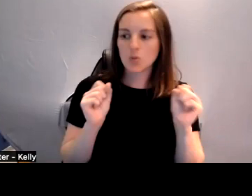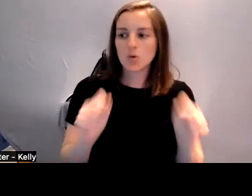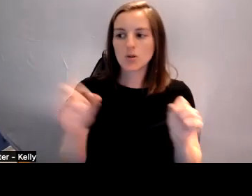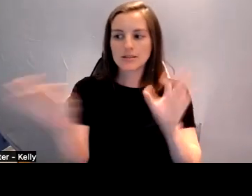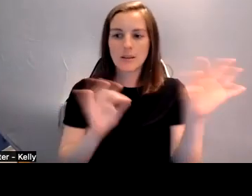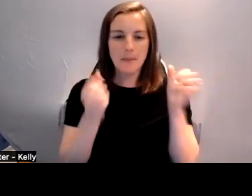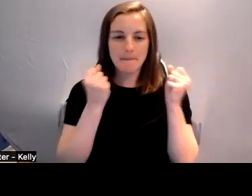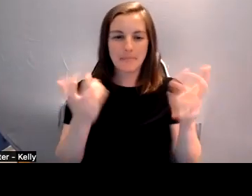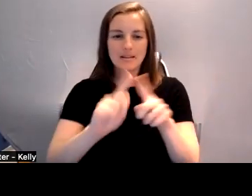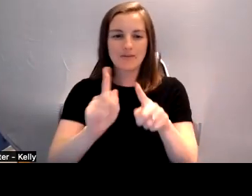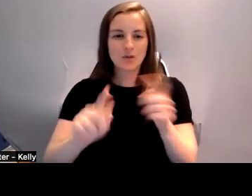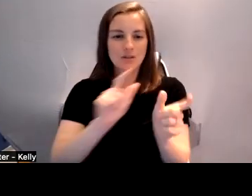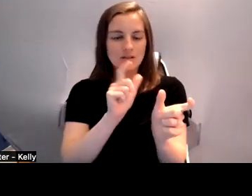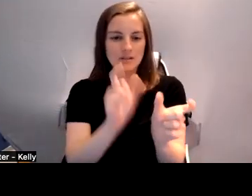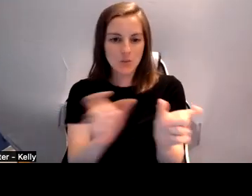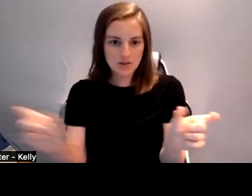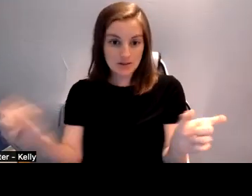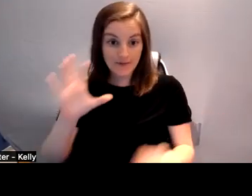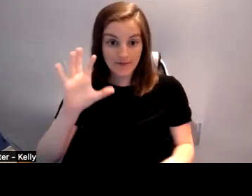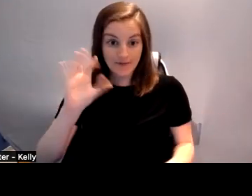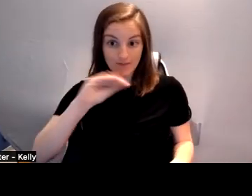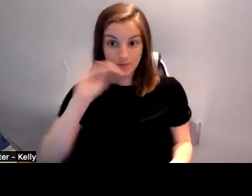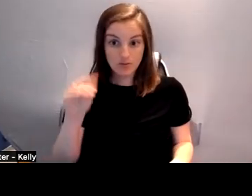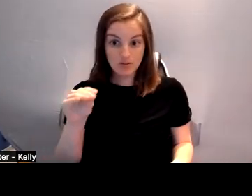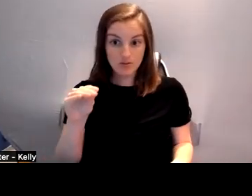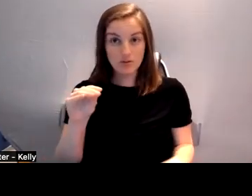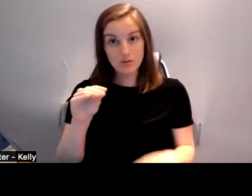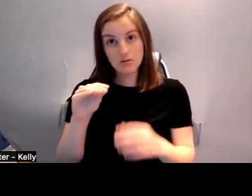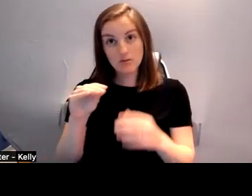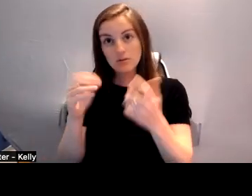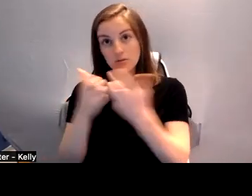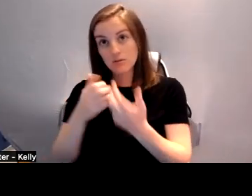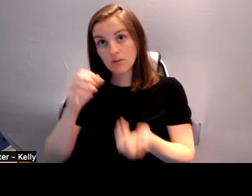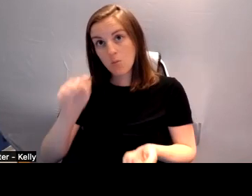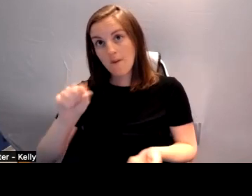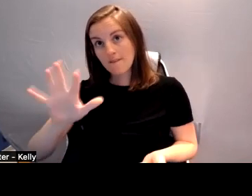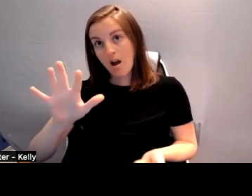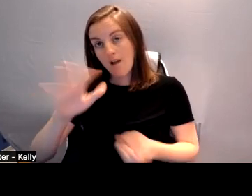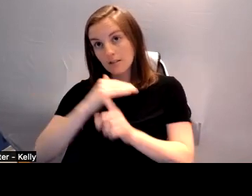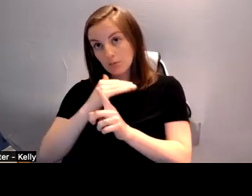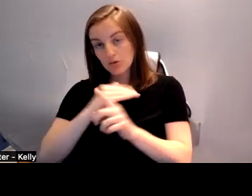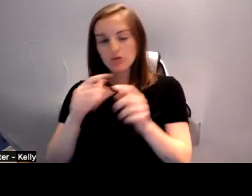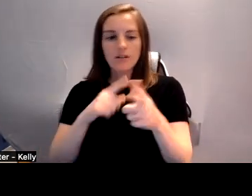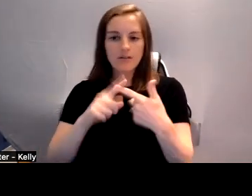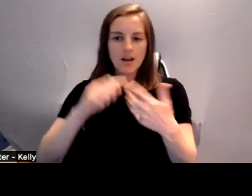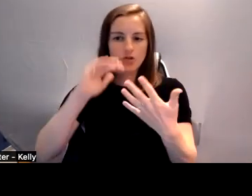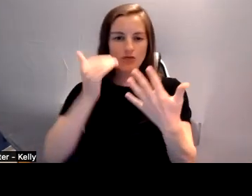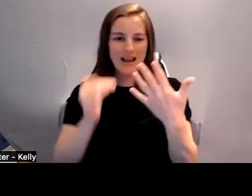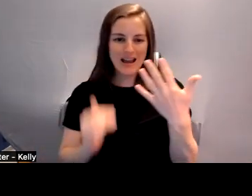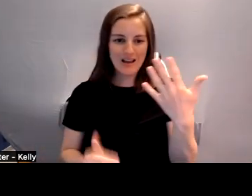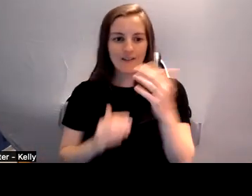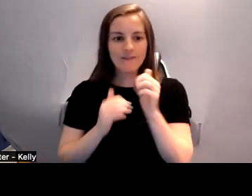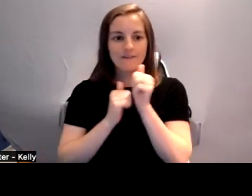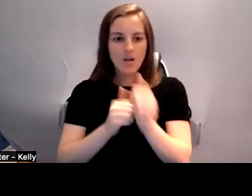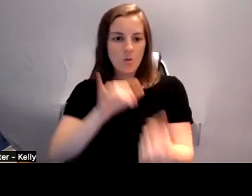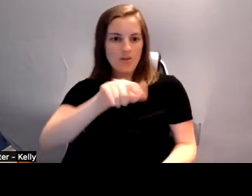many sequences with 50% or 0.5 temperature and then rank them by the score and